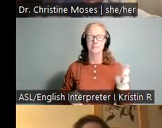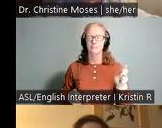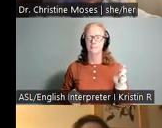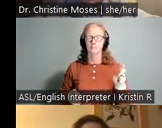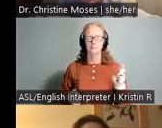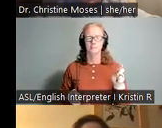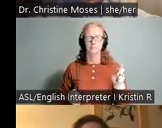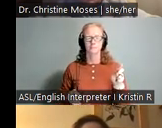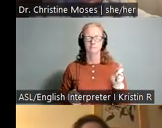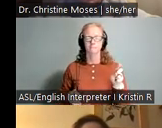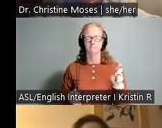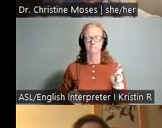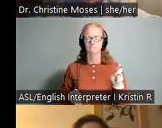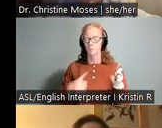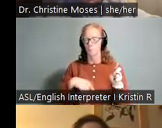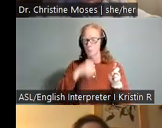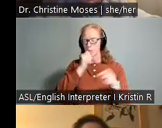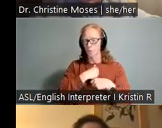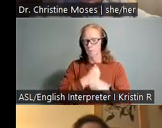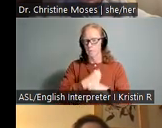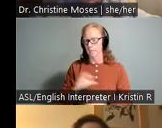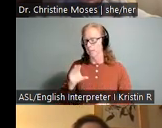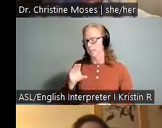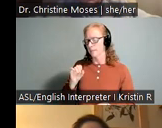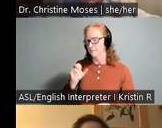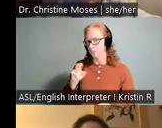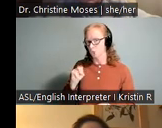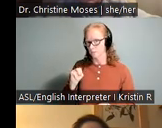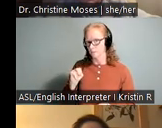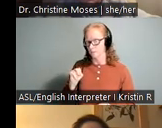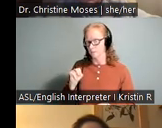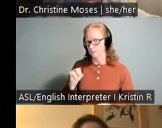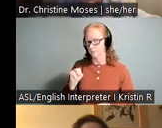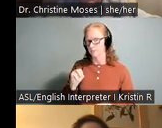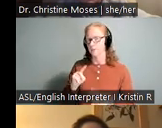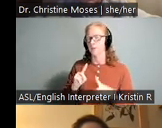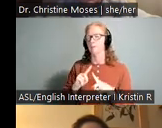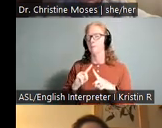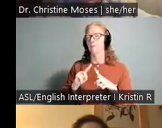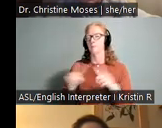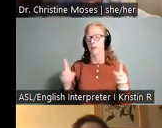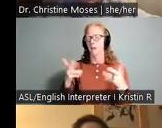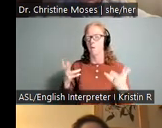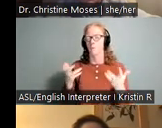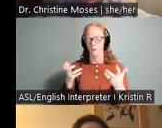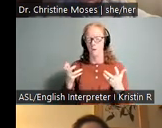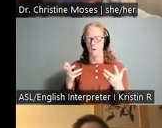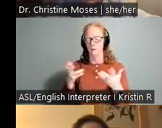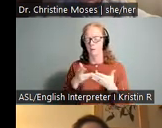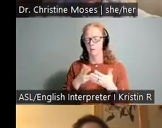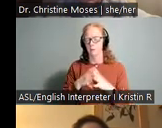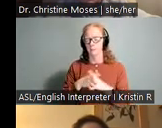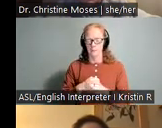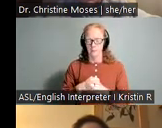I know that we are not creating a commission, but I do want to make sure that